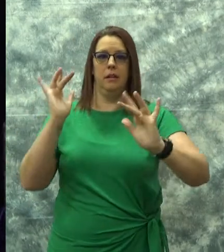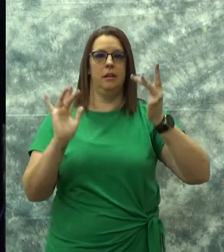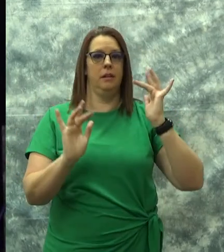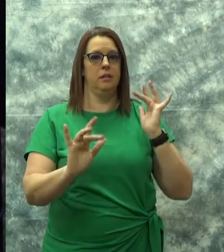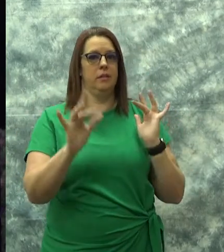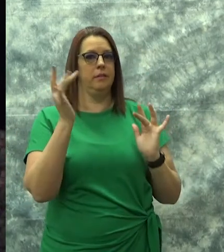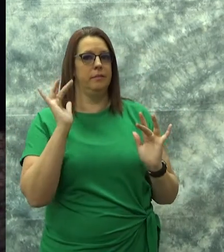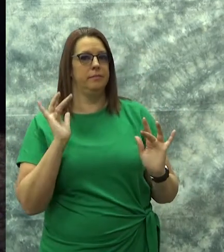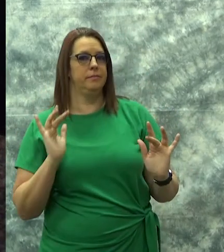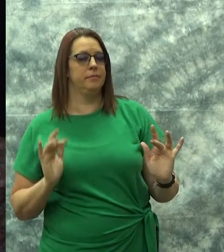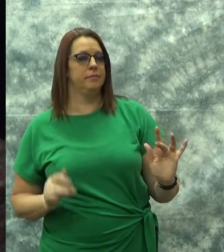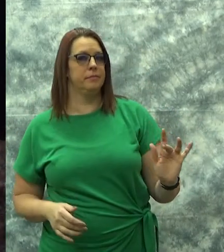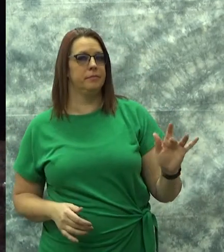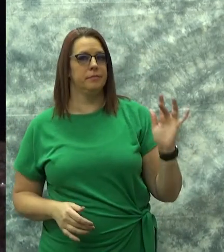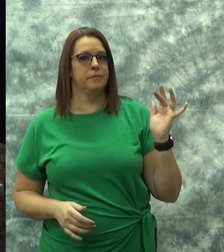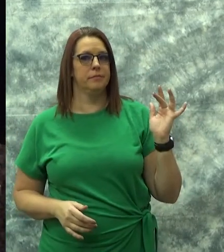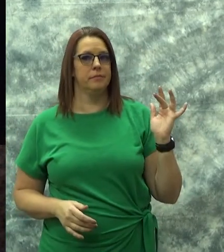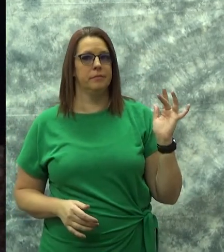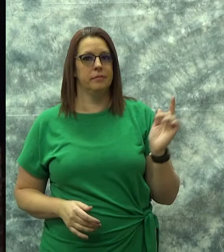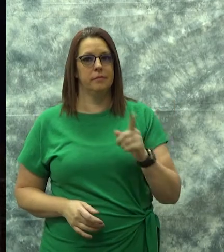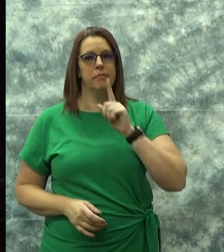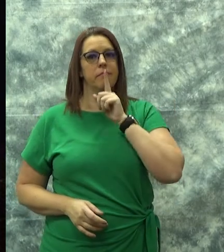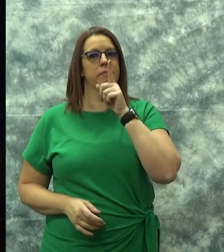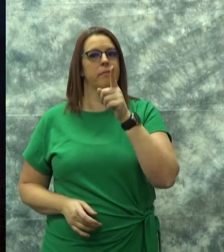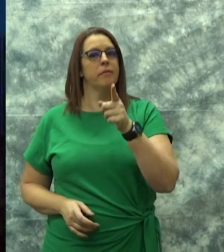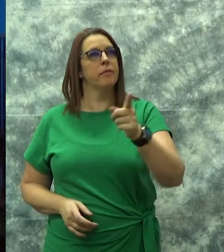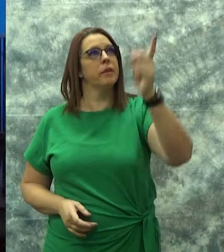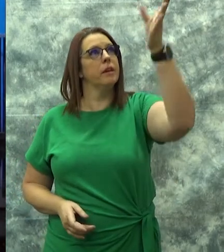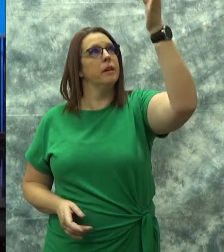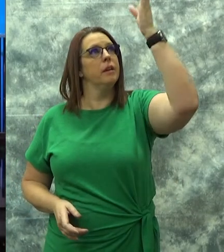I see glory on each face.